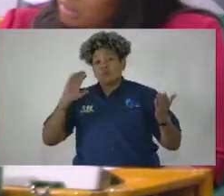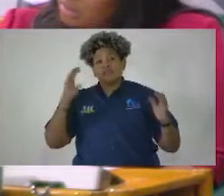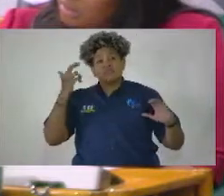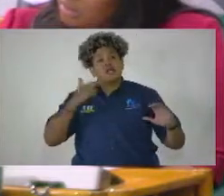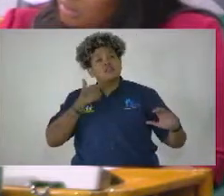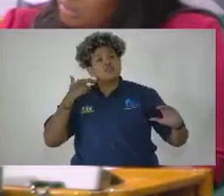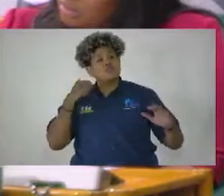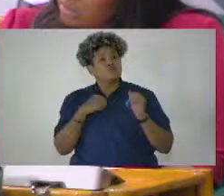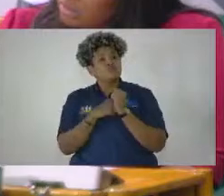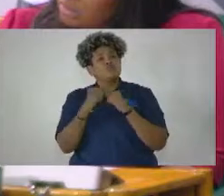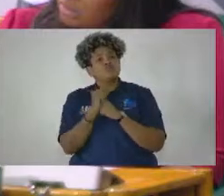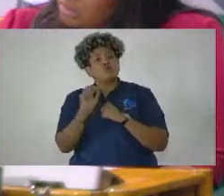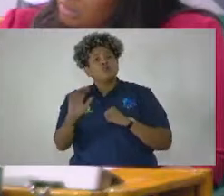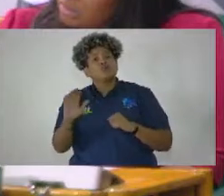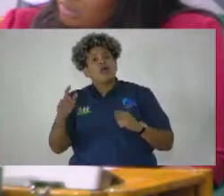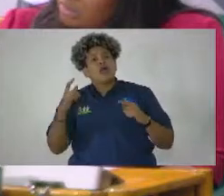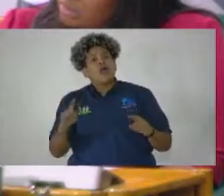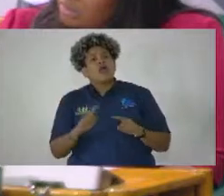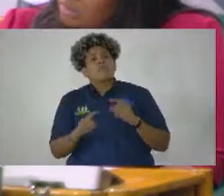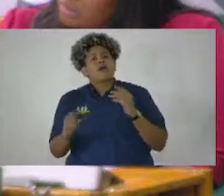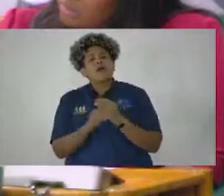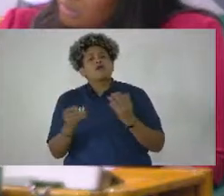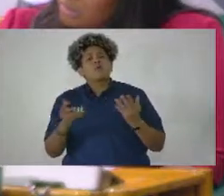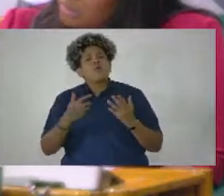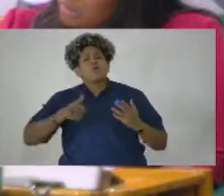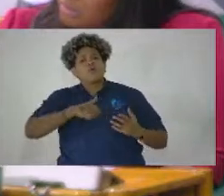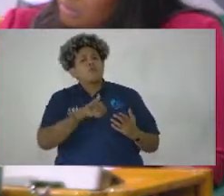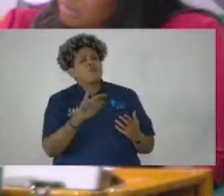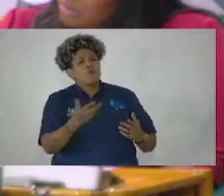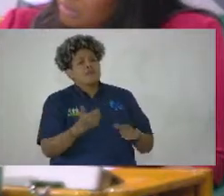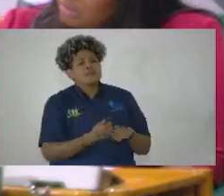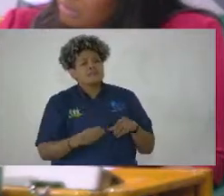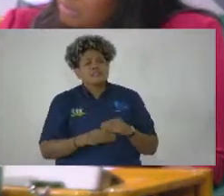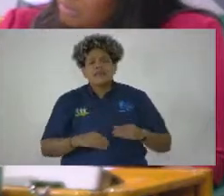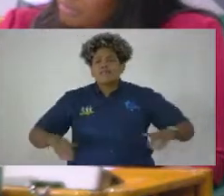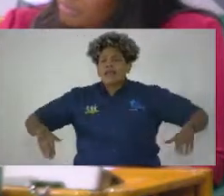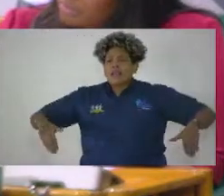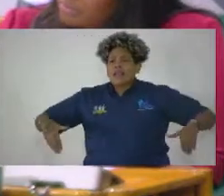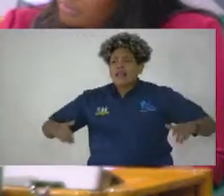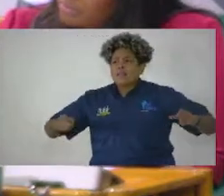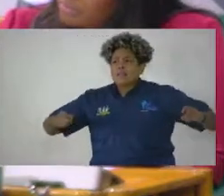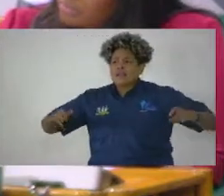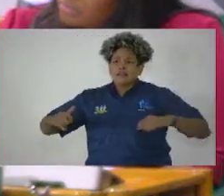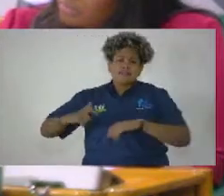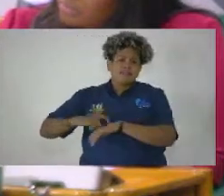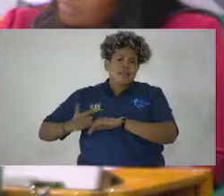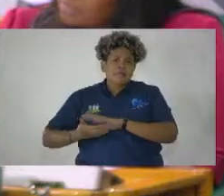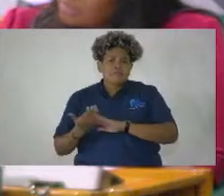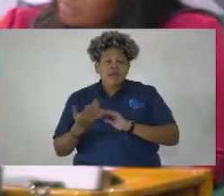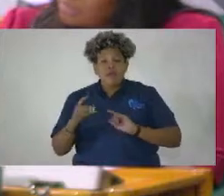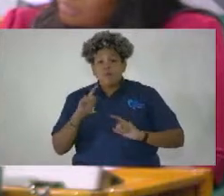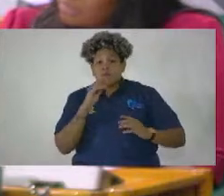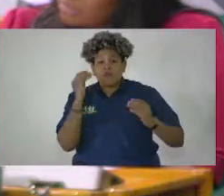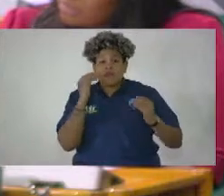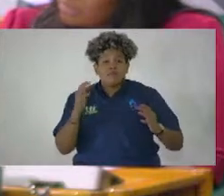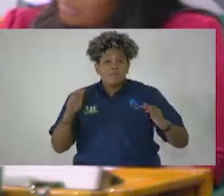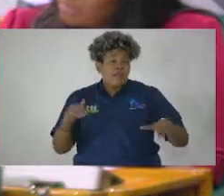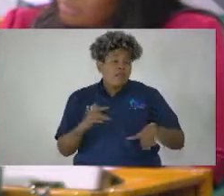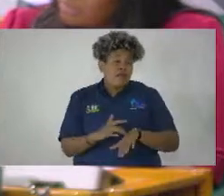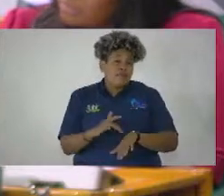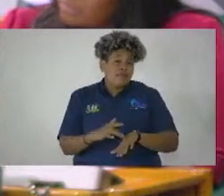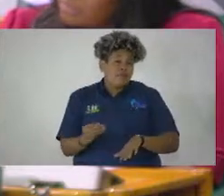framework. But what we didn't deal with at the time, because the information would not have been